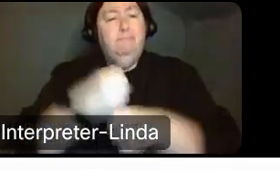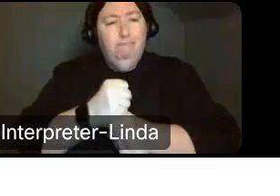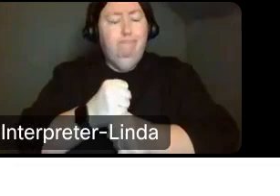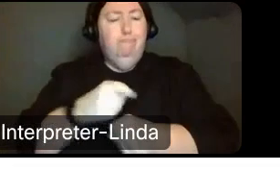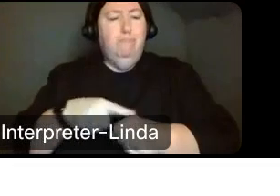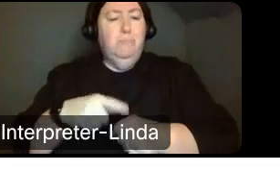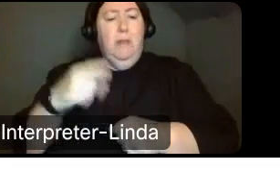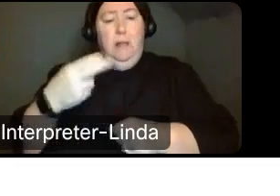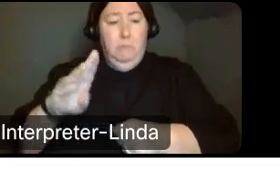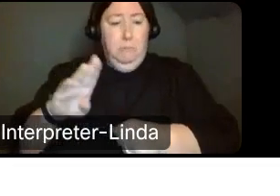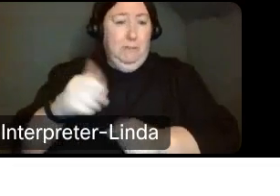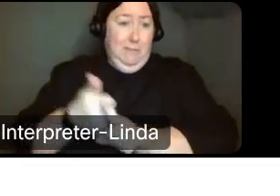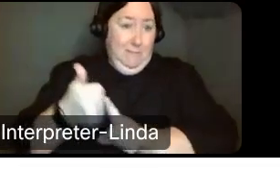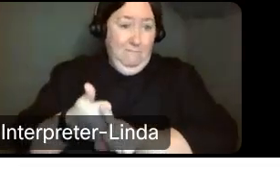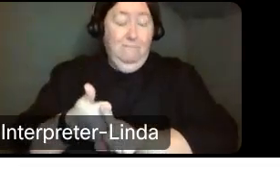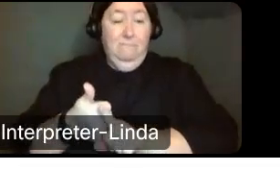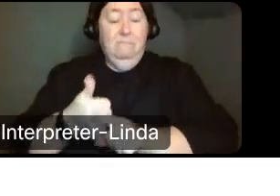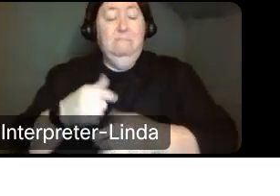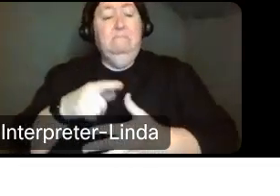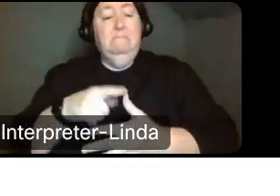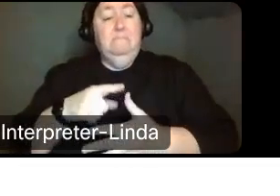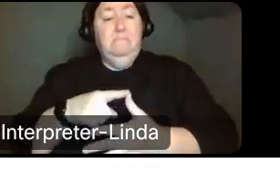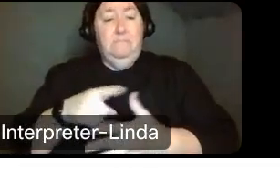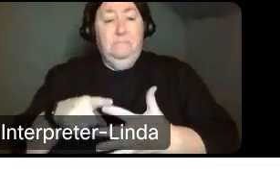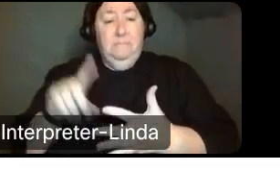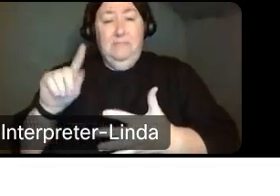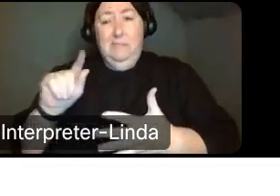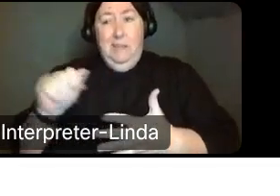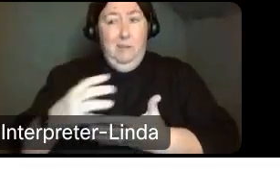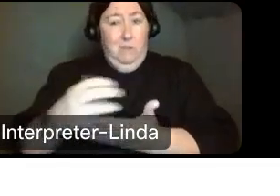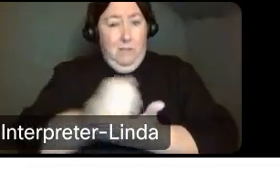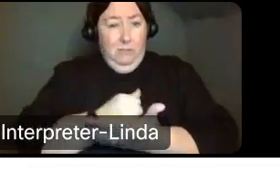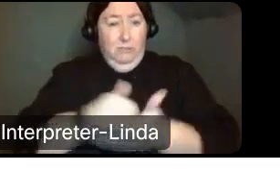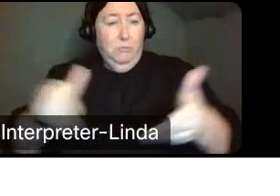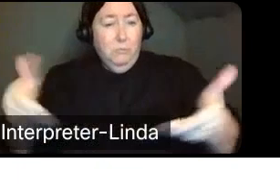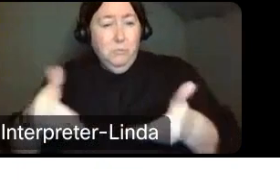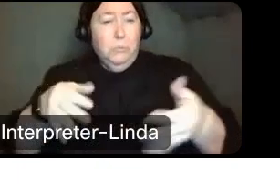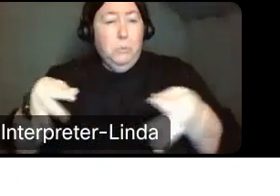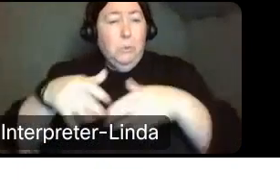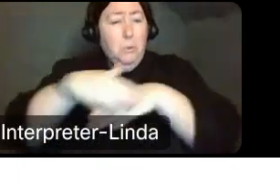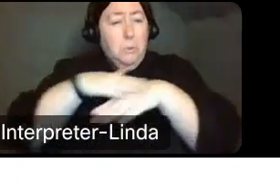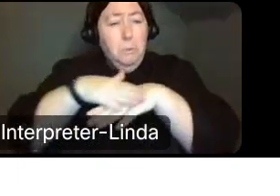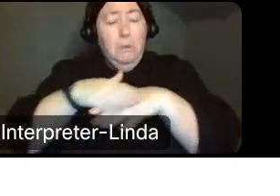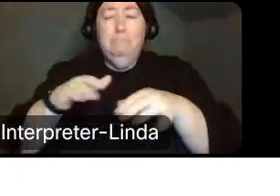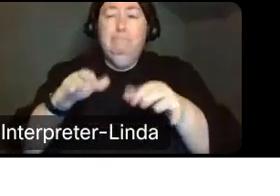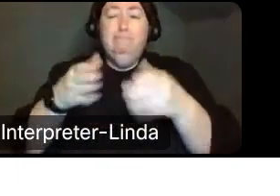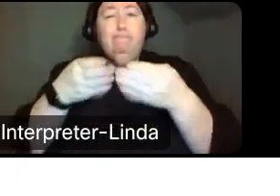bill itself, um, the data collection introduction, so some of the broad